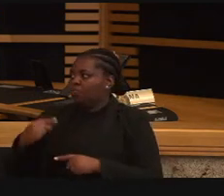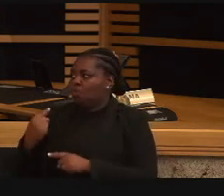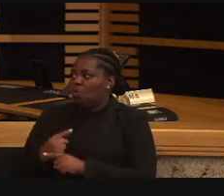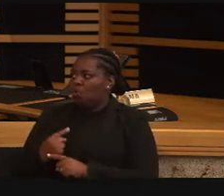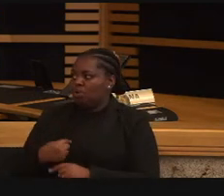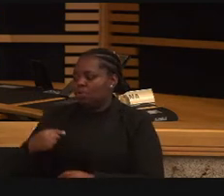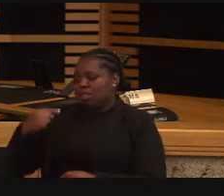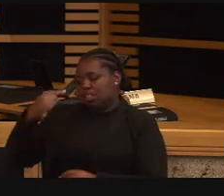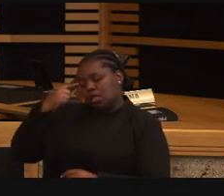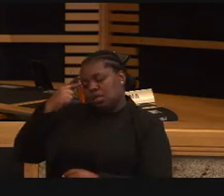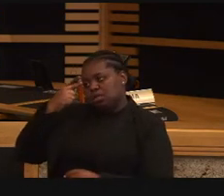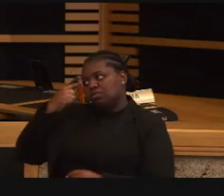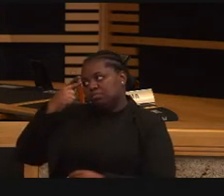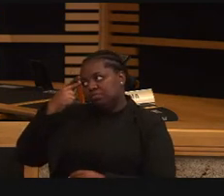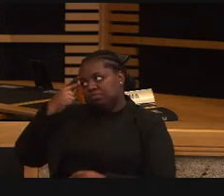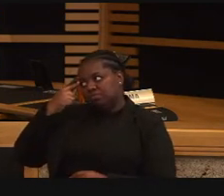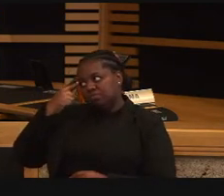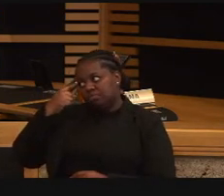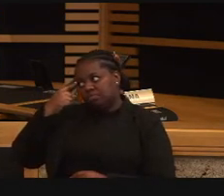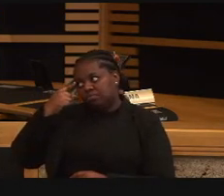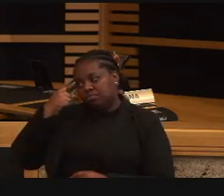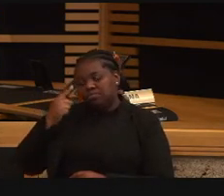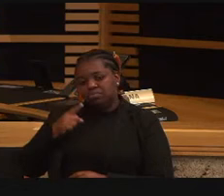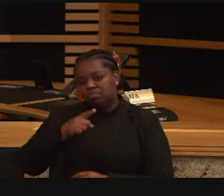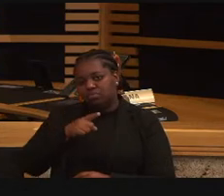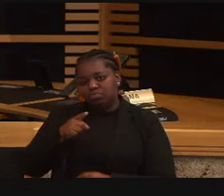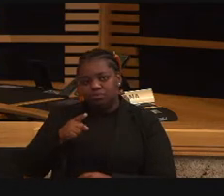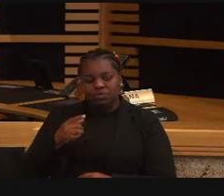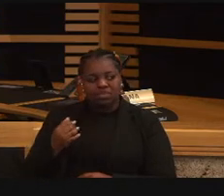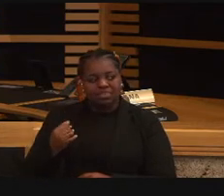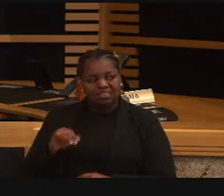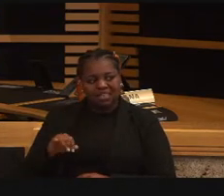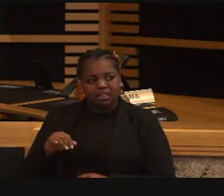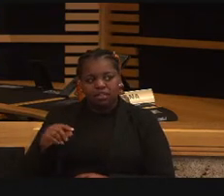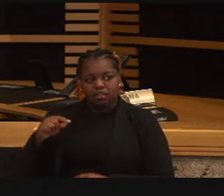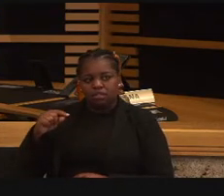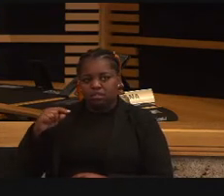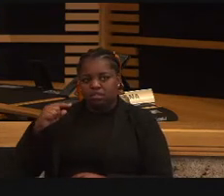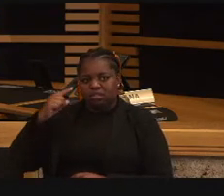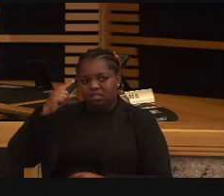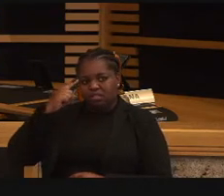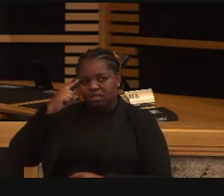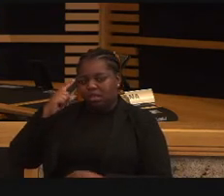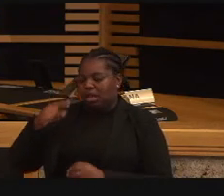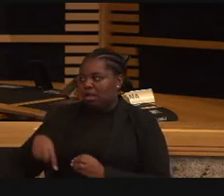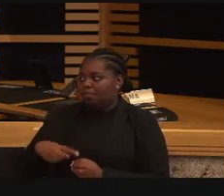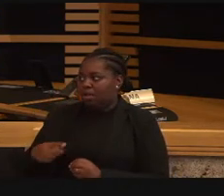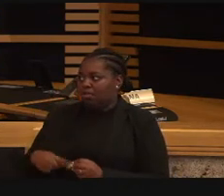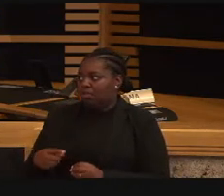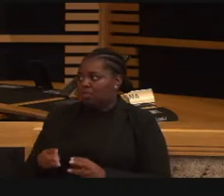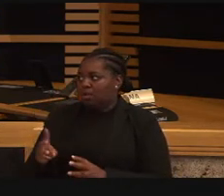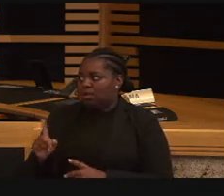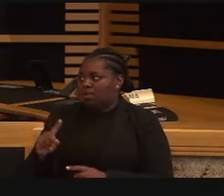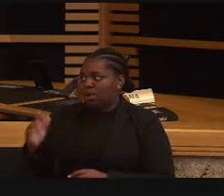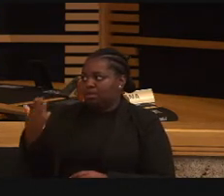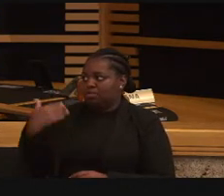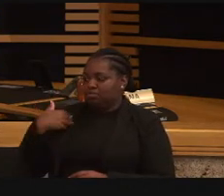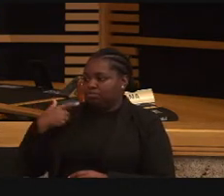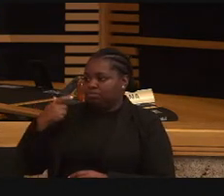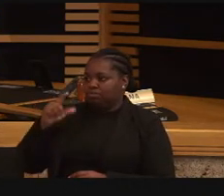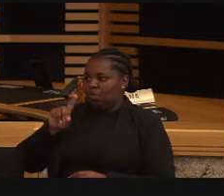think that you are still deeply, deeply thinking about the situation of what Fairfoot said